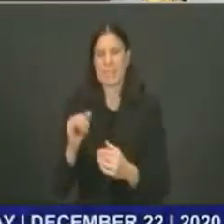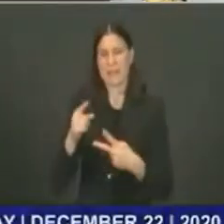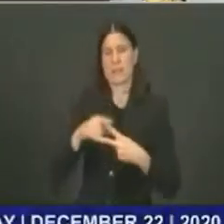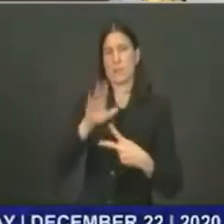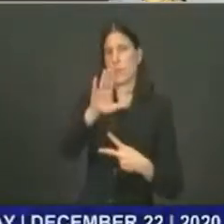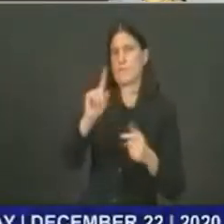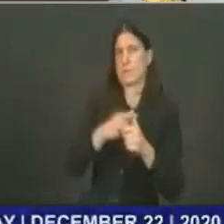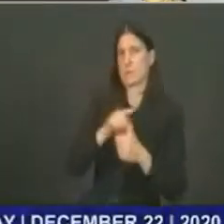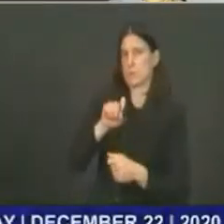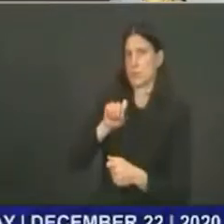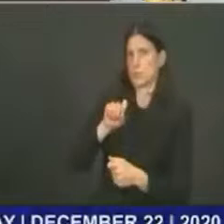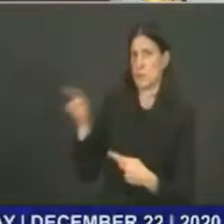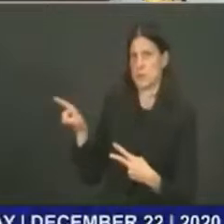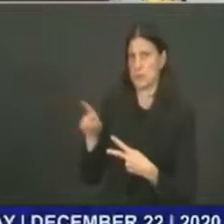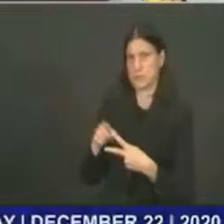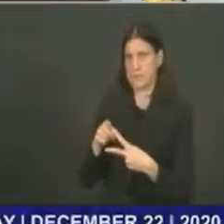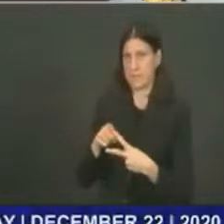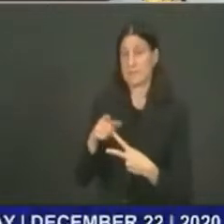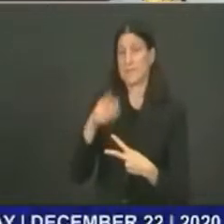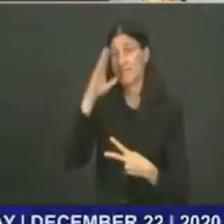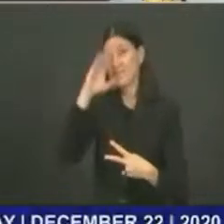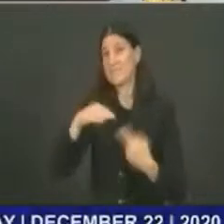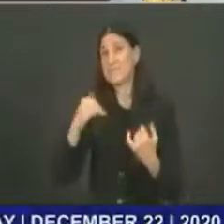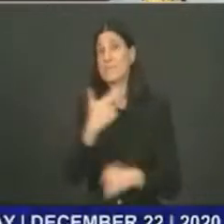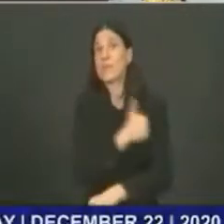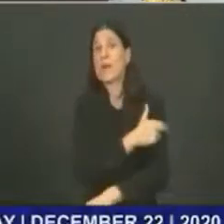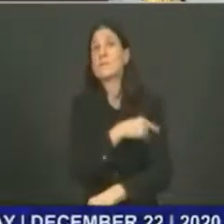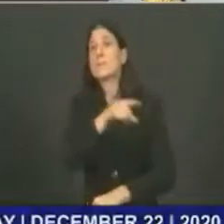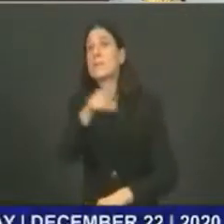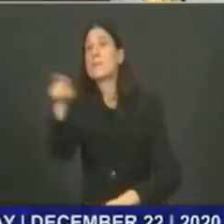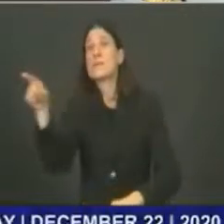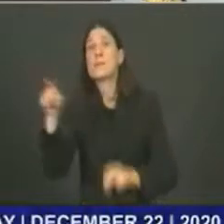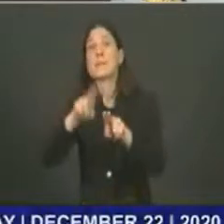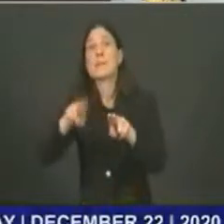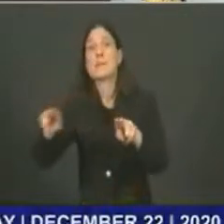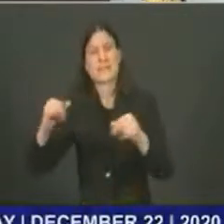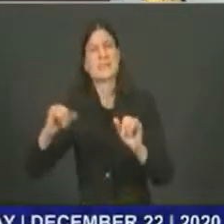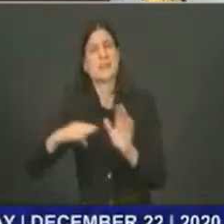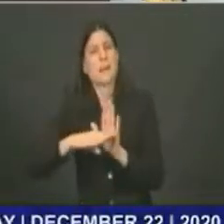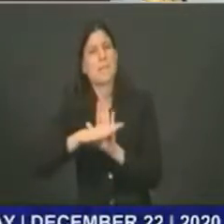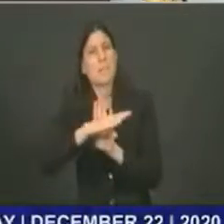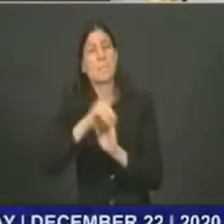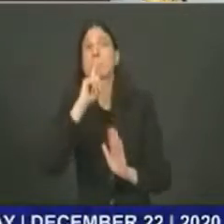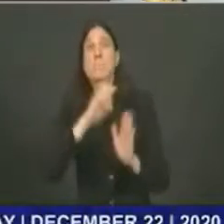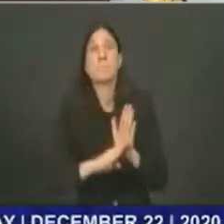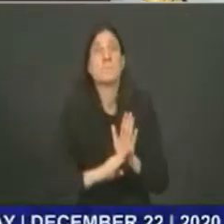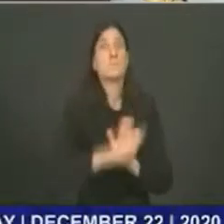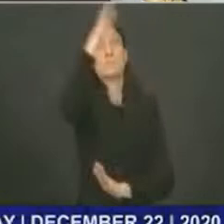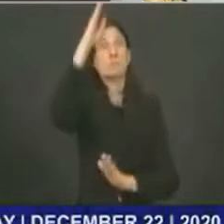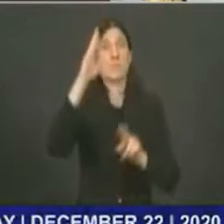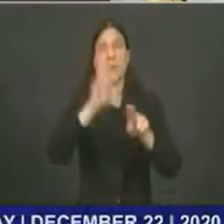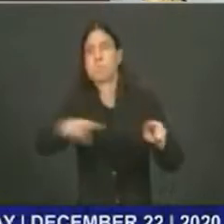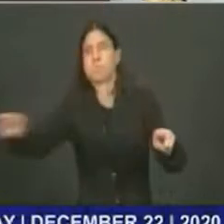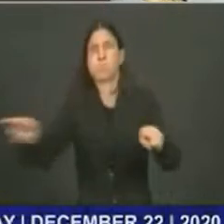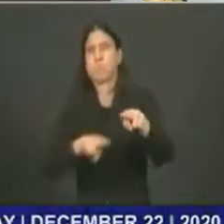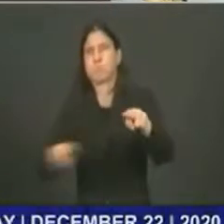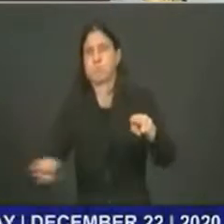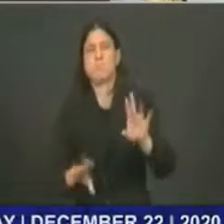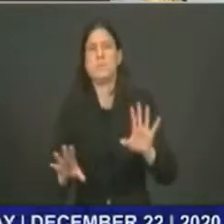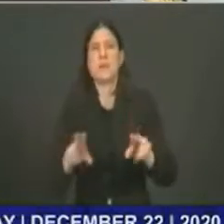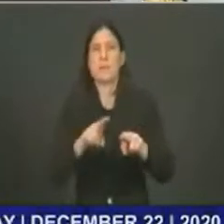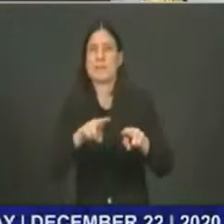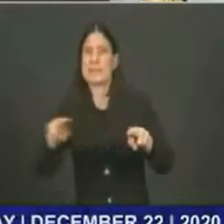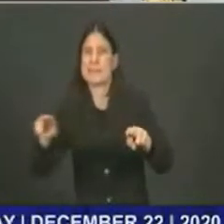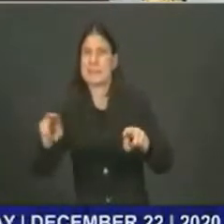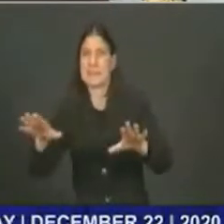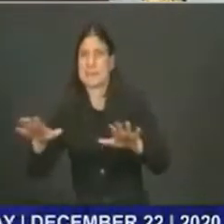at as rapid of a rate as they were going up. There's no world in which I see closing a field hospital anytime soon.